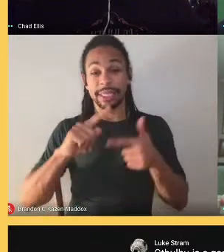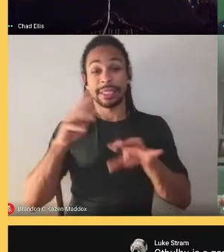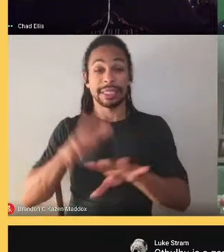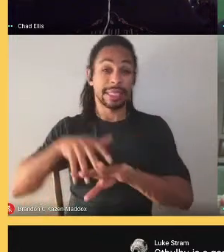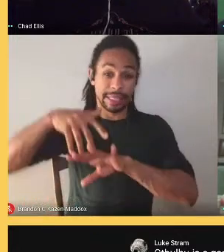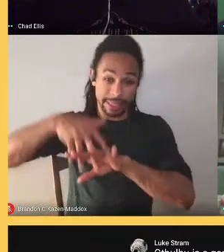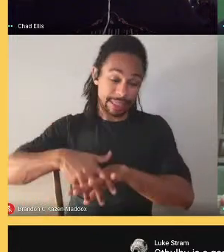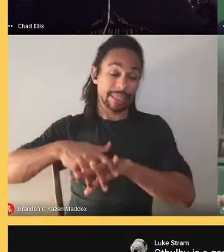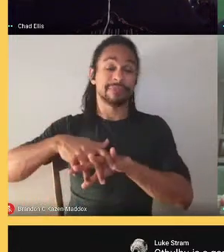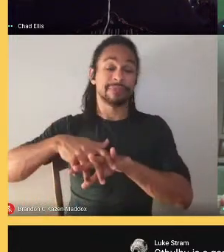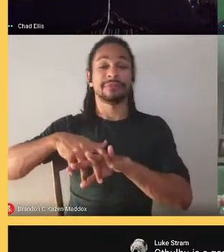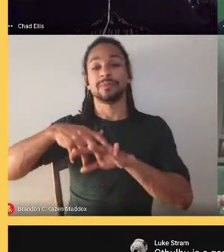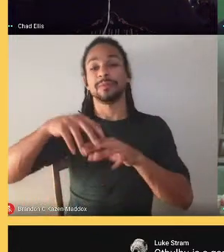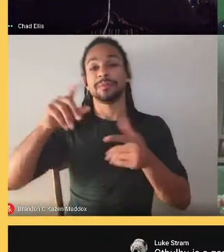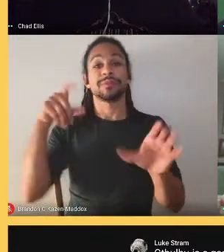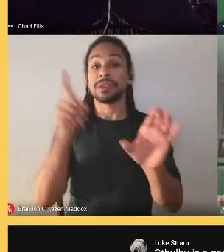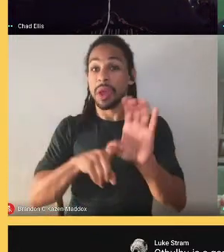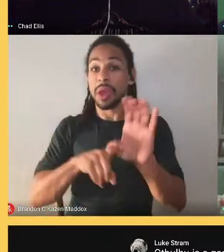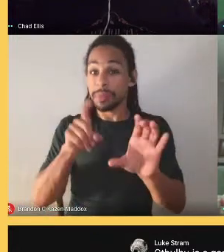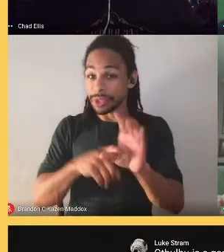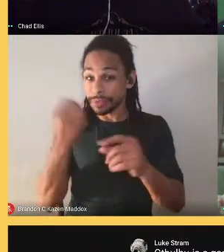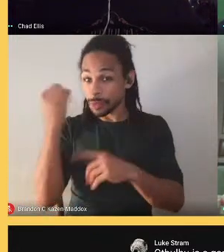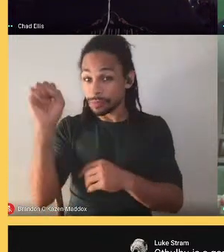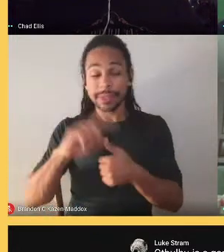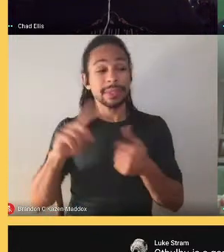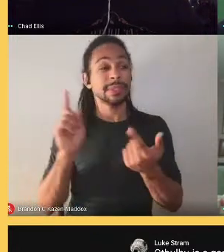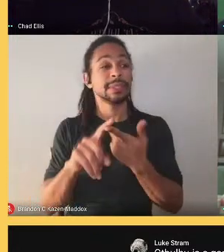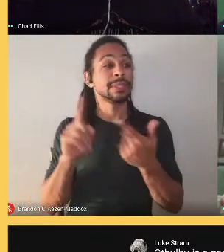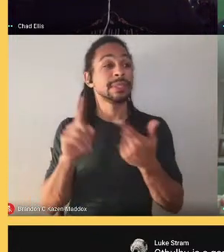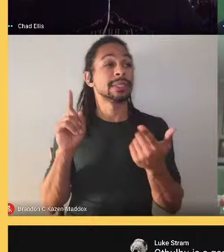communist movements, you had